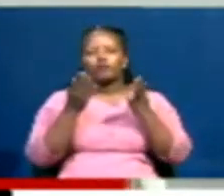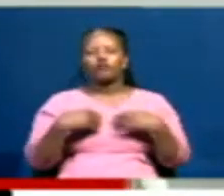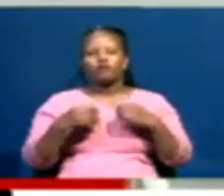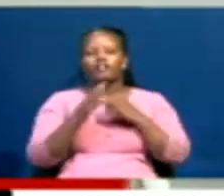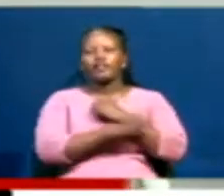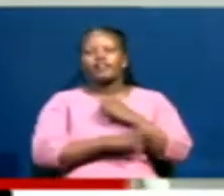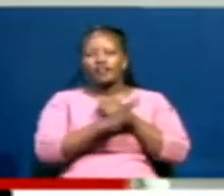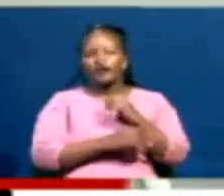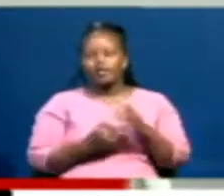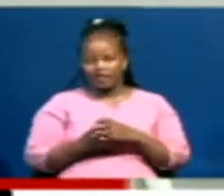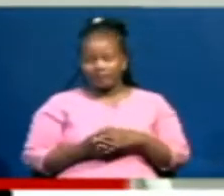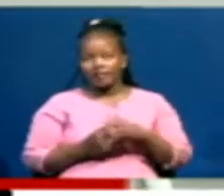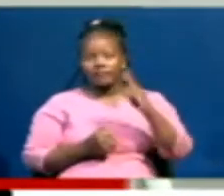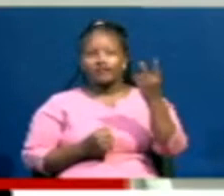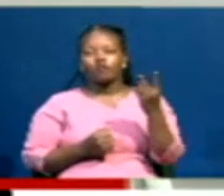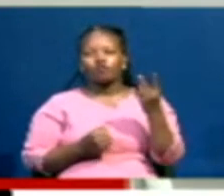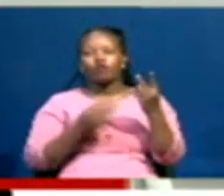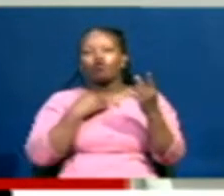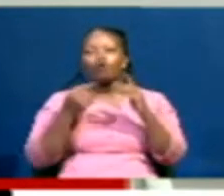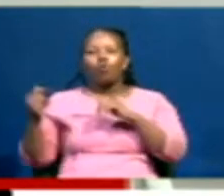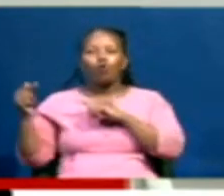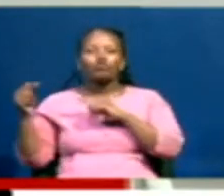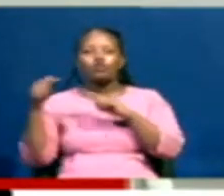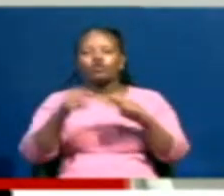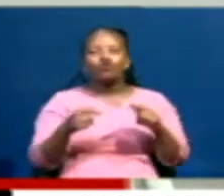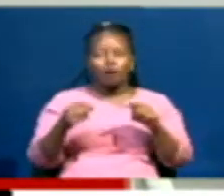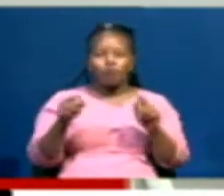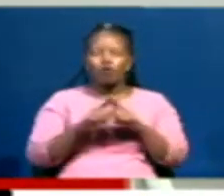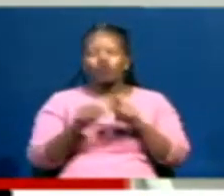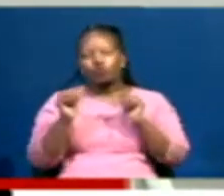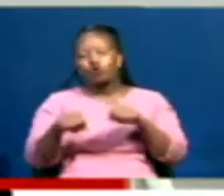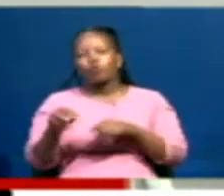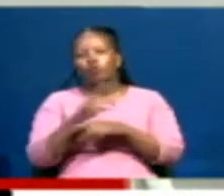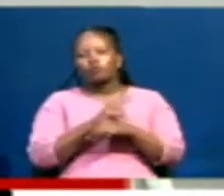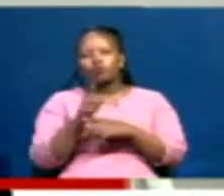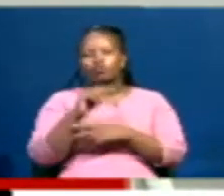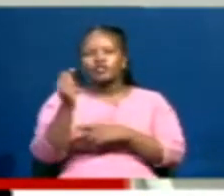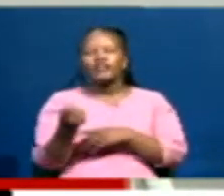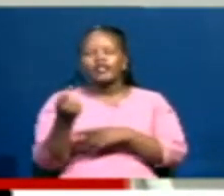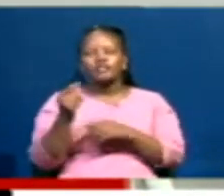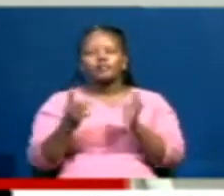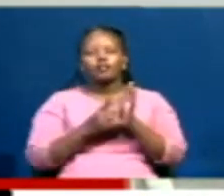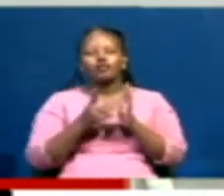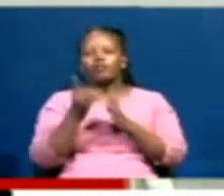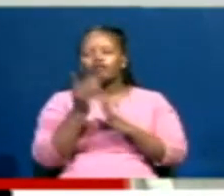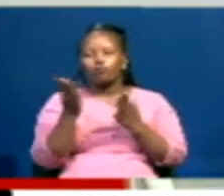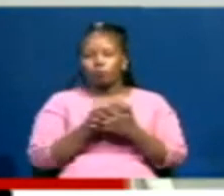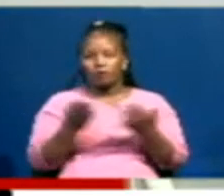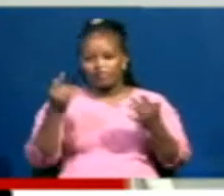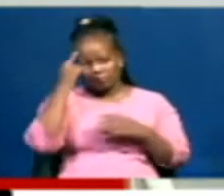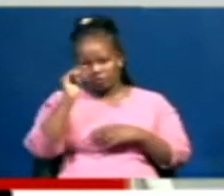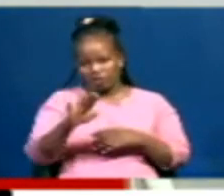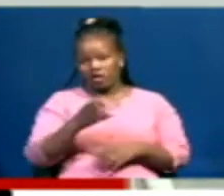because they can be able to actually use Kenya as a hub to develop products for their own markets, and that's a discussion